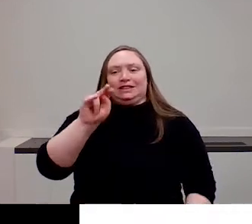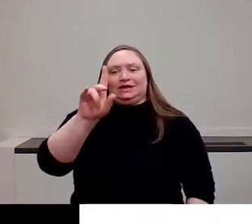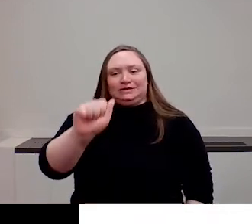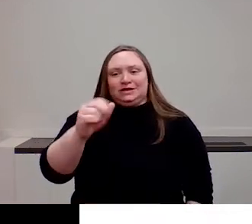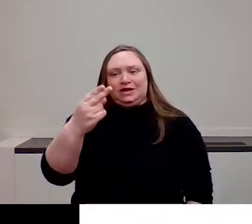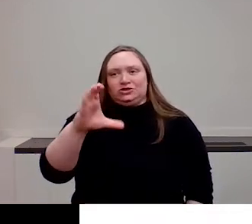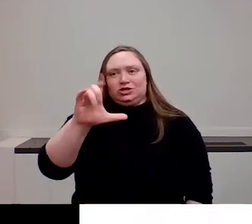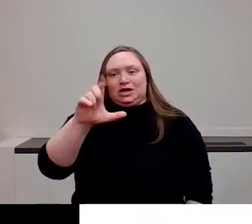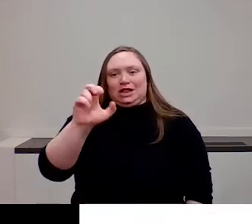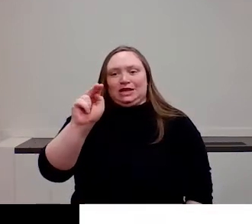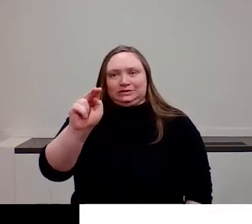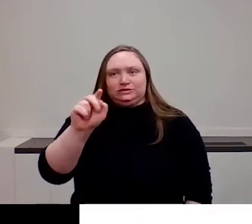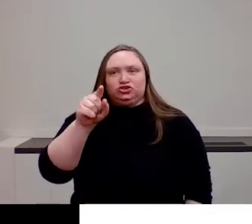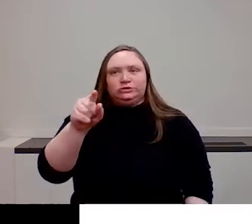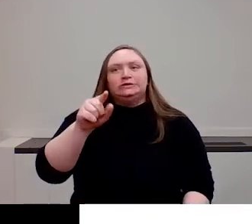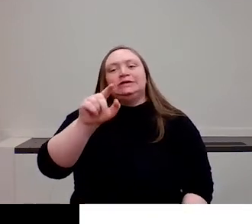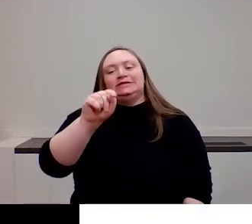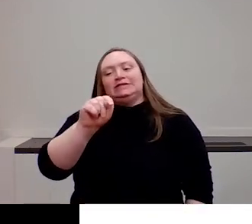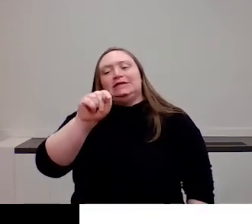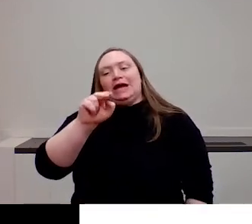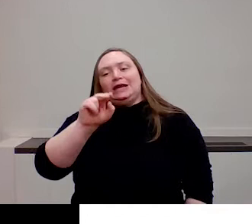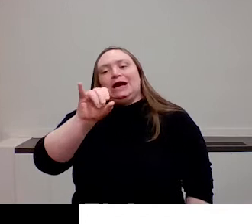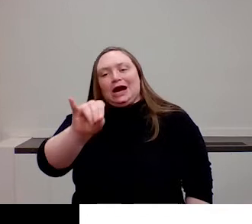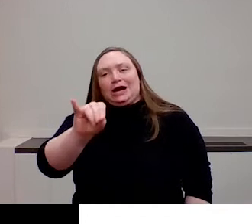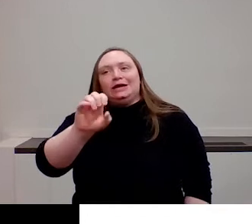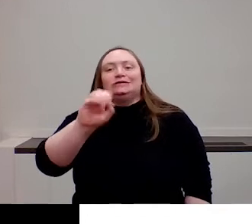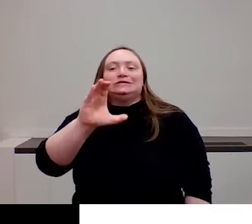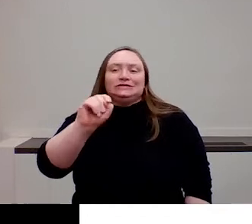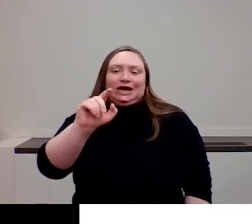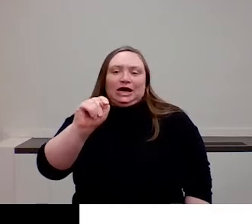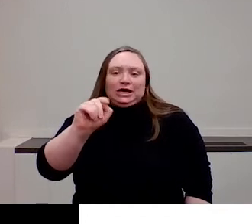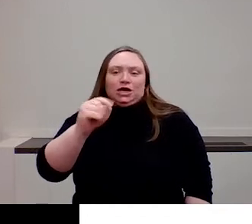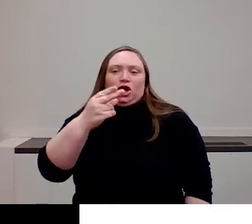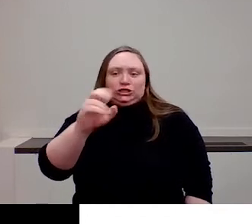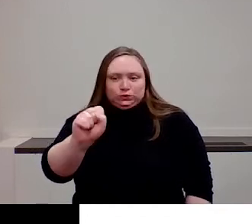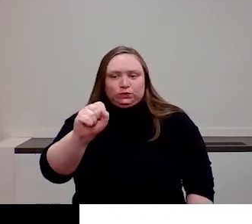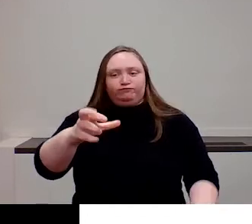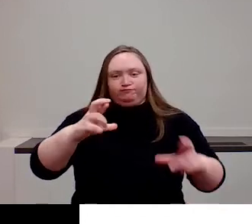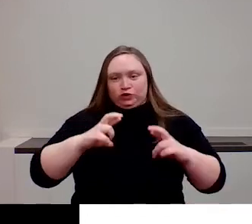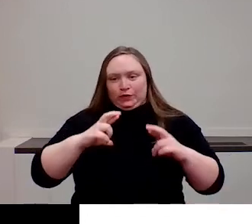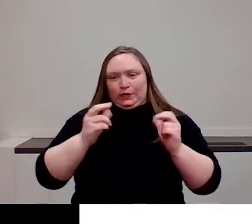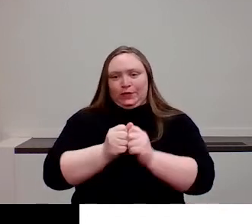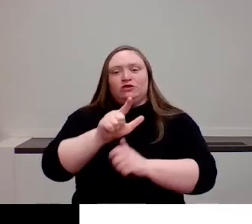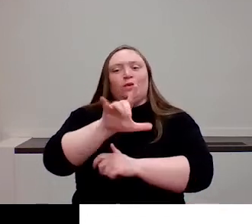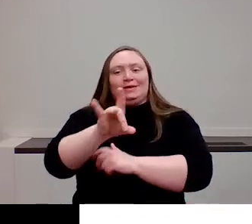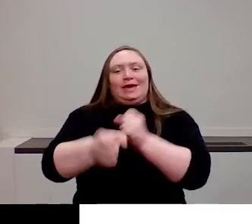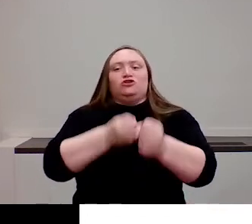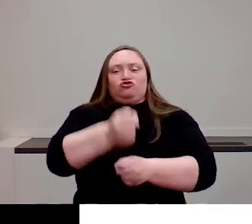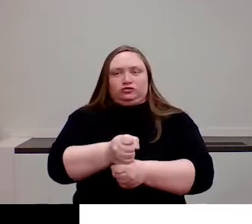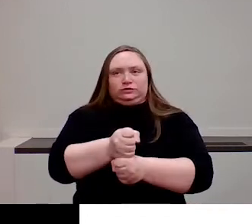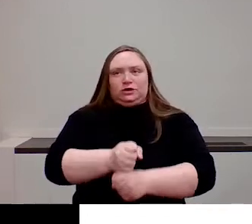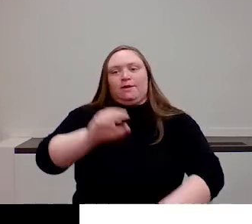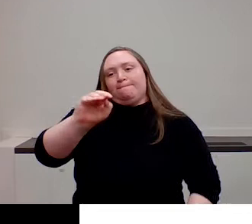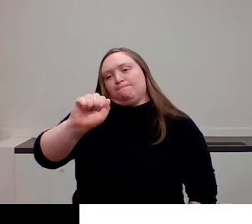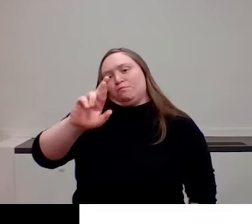H. Collins. She is a T&I teacher at Scott High School, and she's retiring with 28 years.